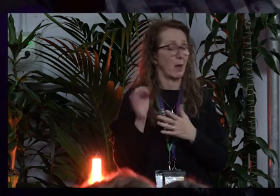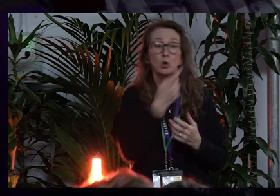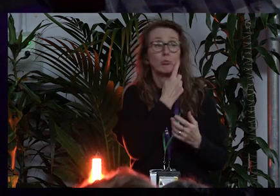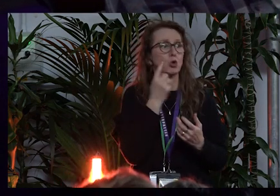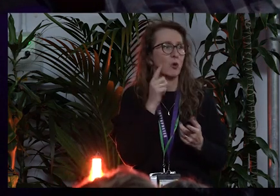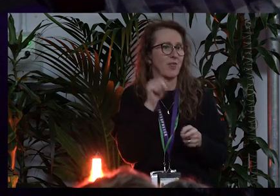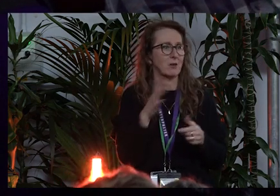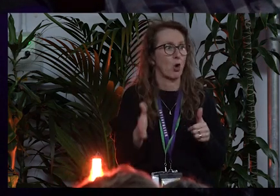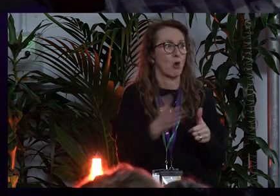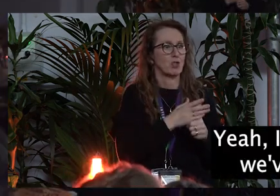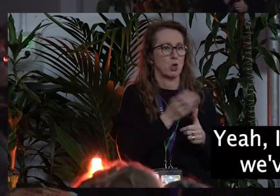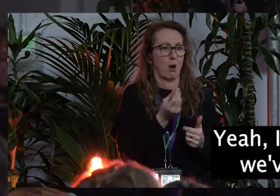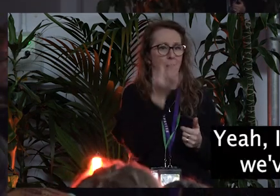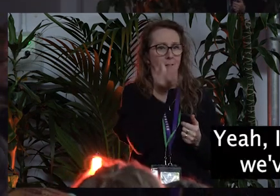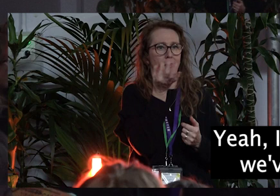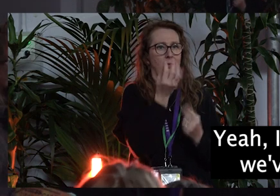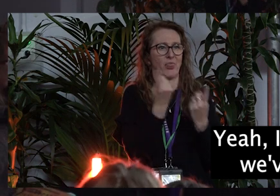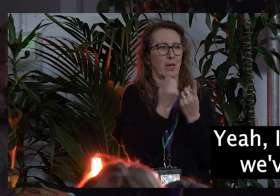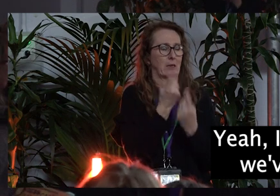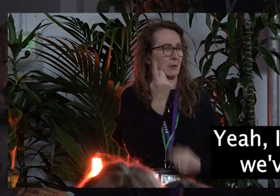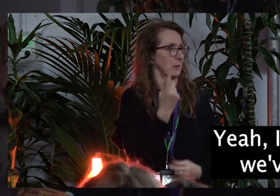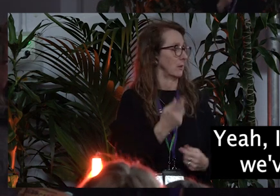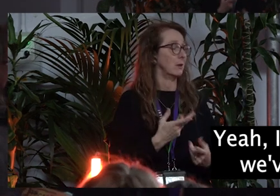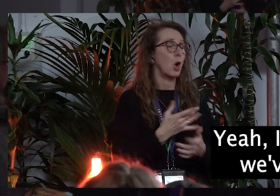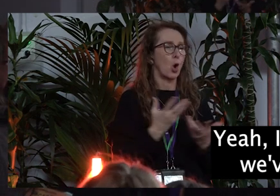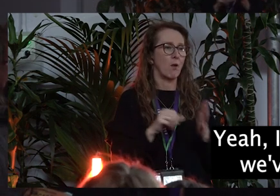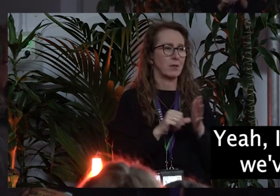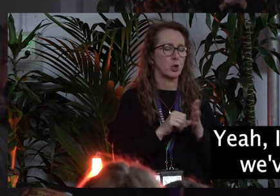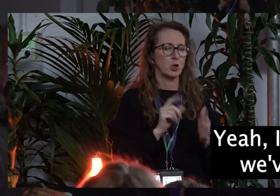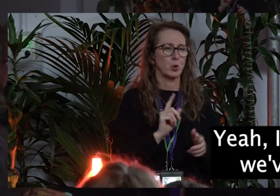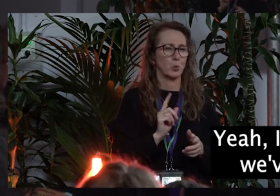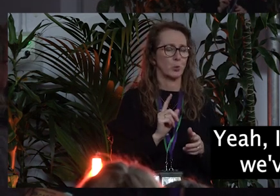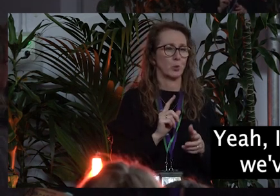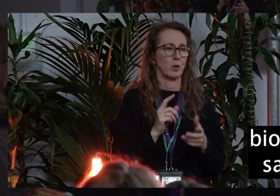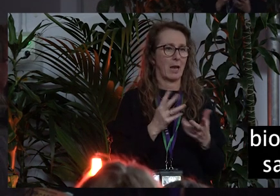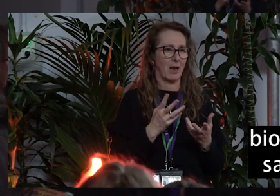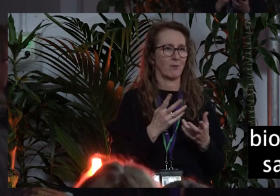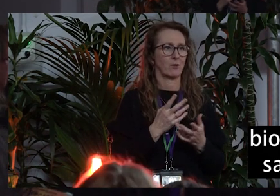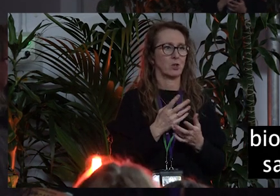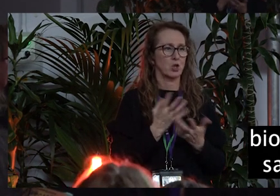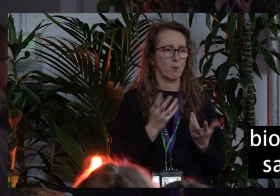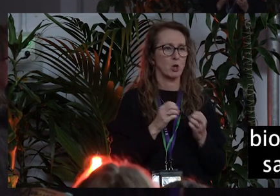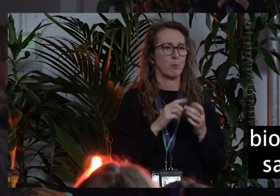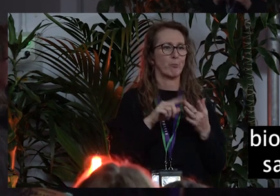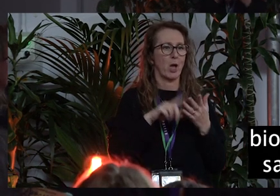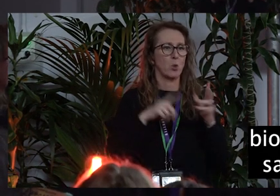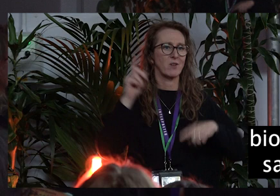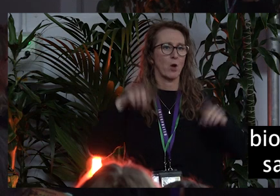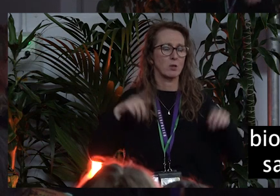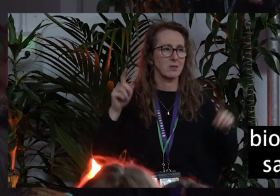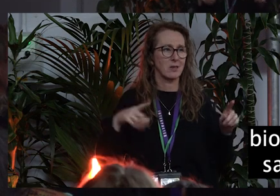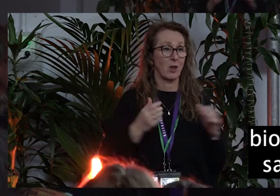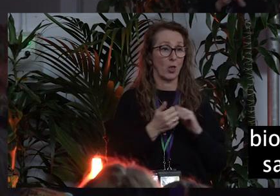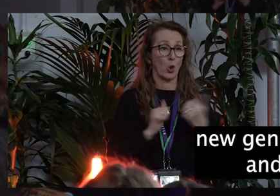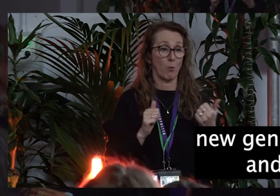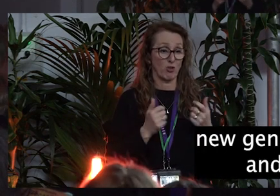the original? Yeah, I think a lot of the issue is because we've got so many plants, so much biodiversity. A lot of corporations say that